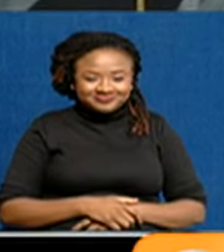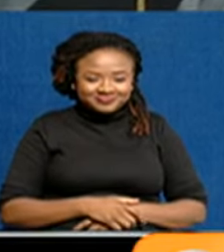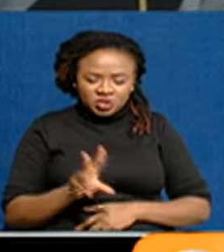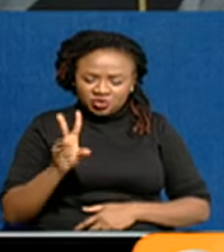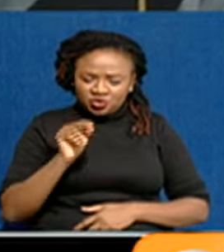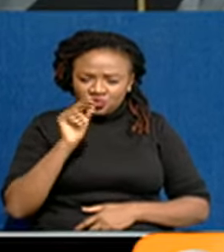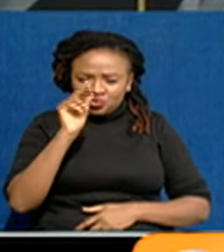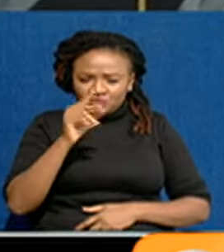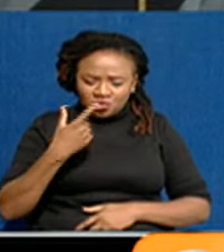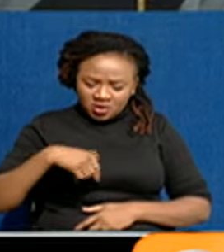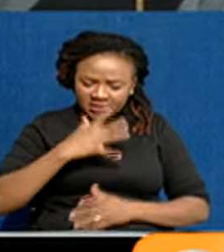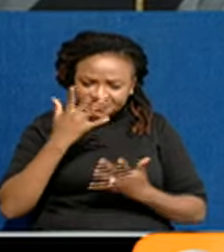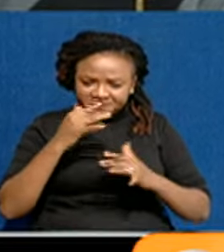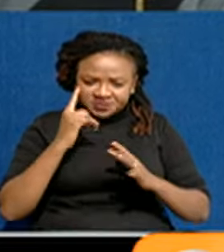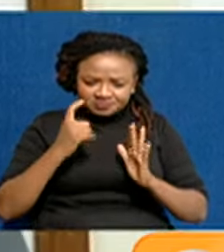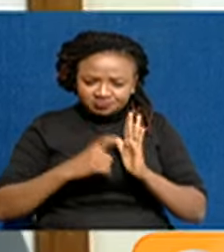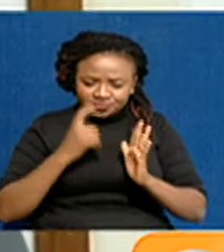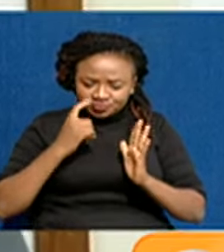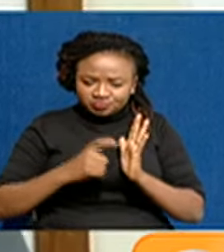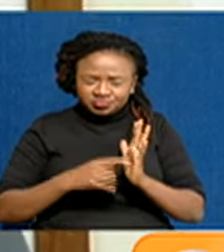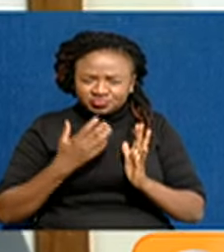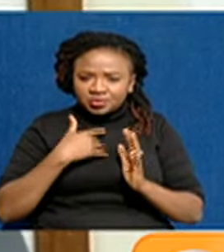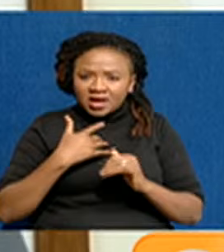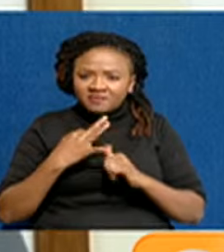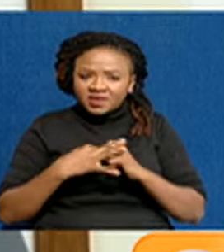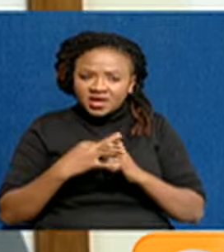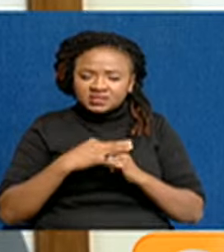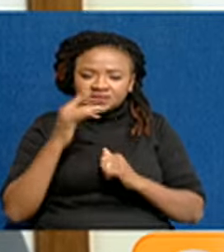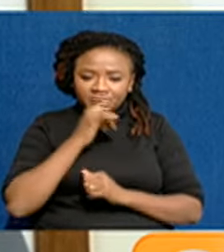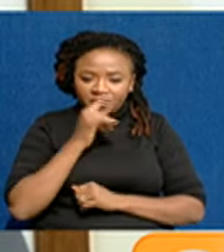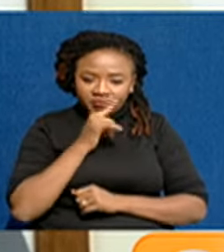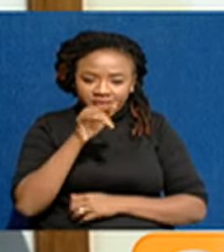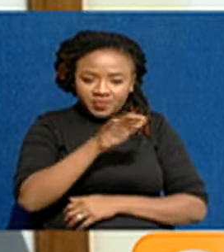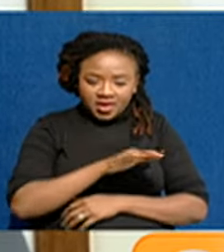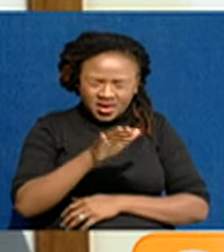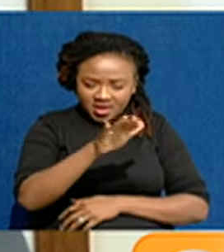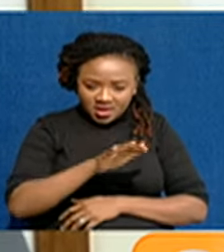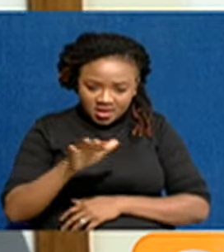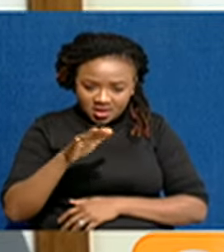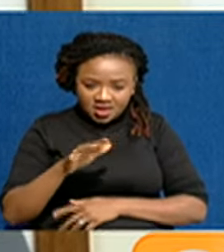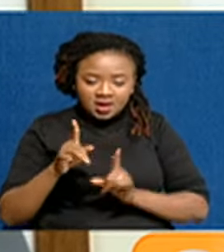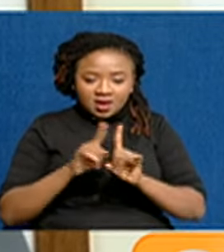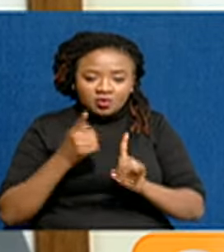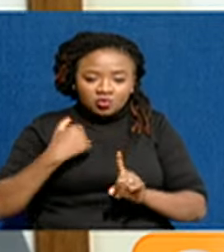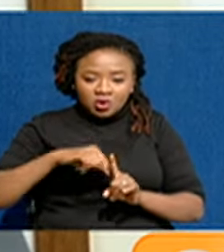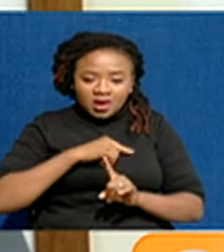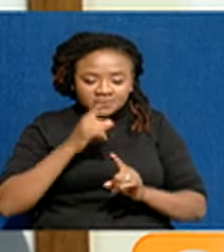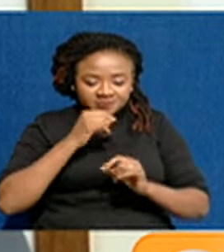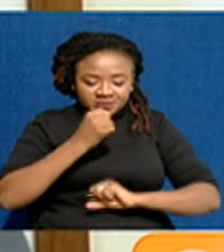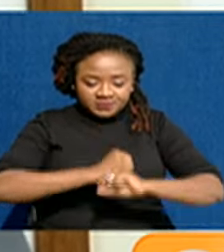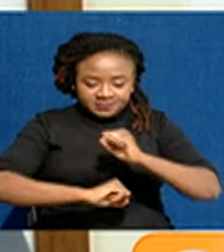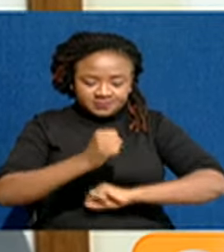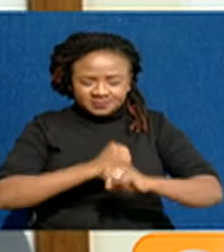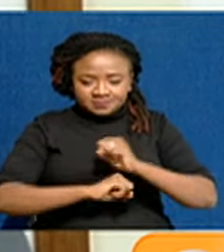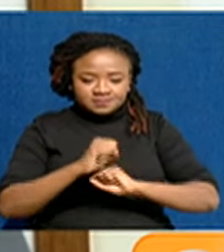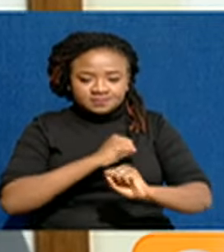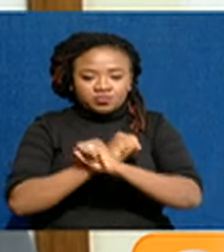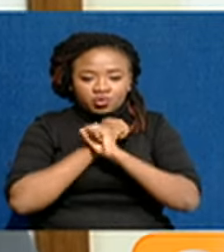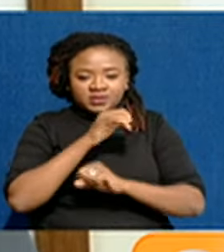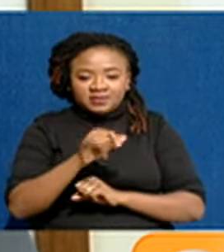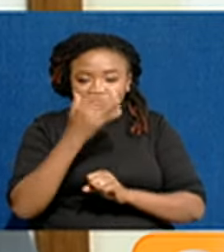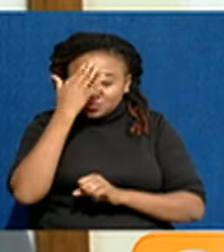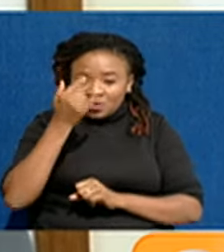No. We have already done so. There are about 8 prone areas as we speak, and we are taking measures to ensure that, because we